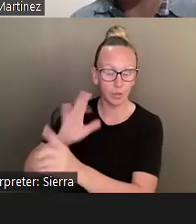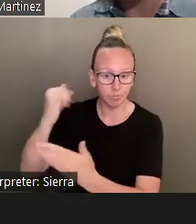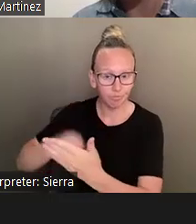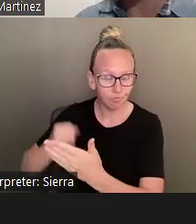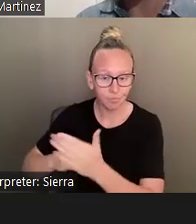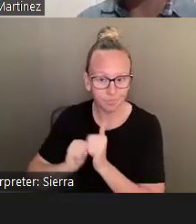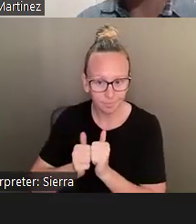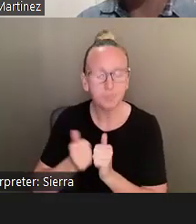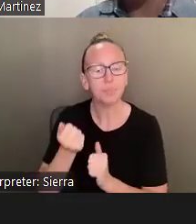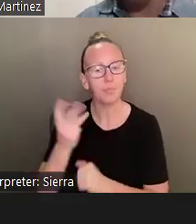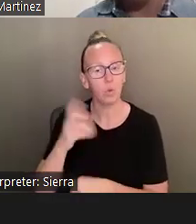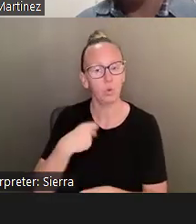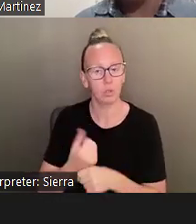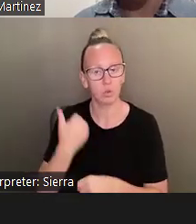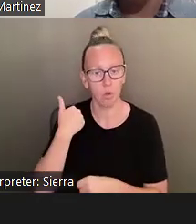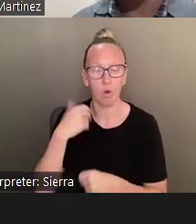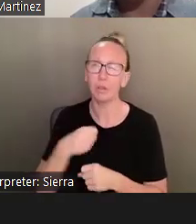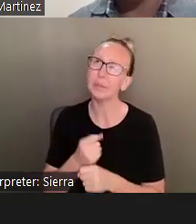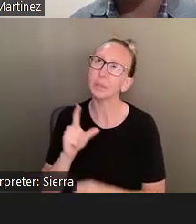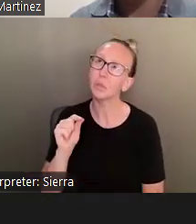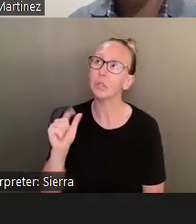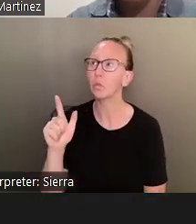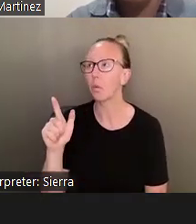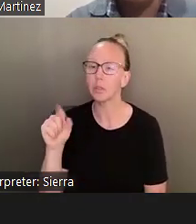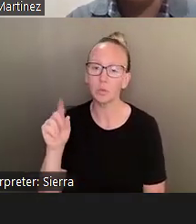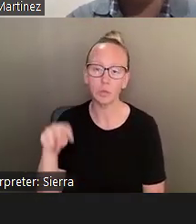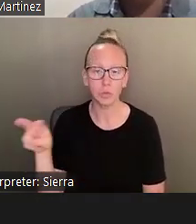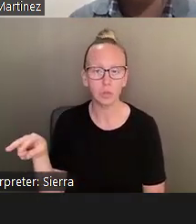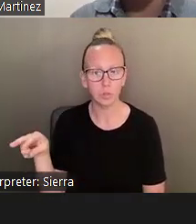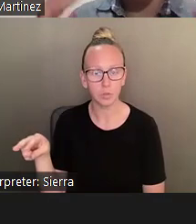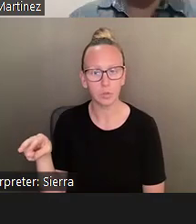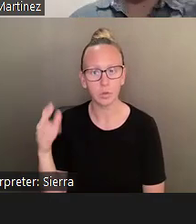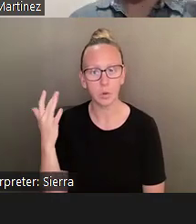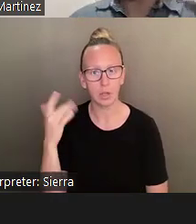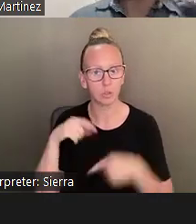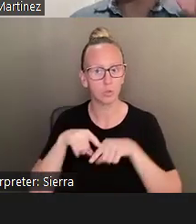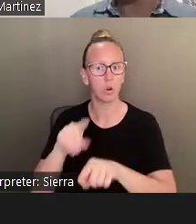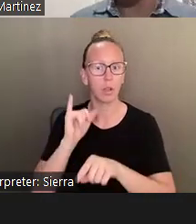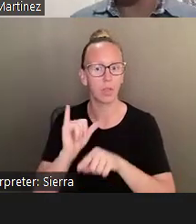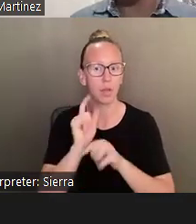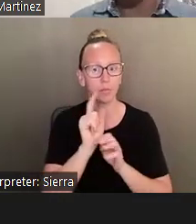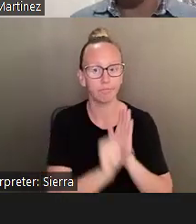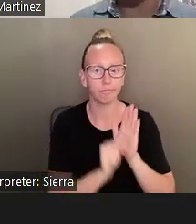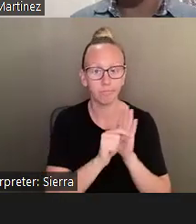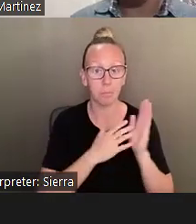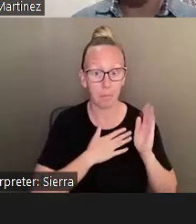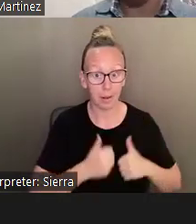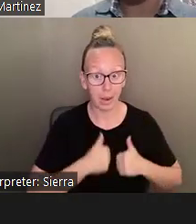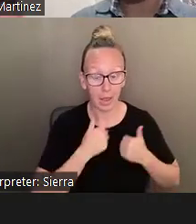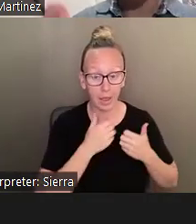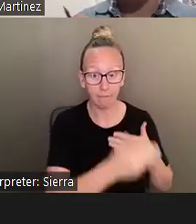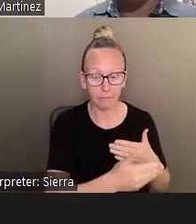years ago, in 2021, 2022, thereabouts, during a period of my life where I was